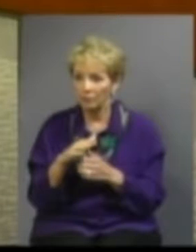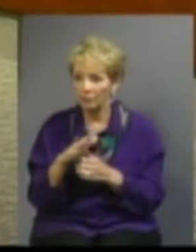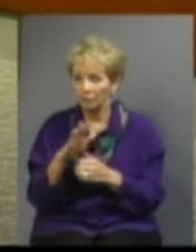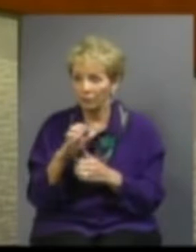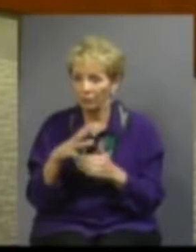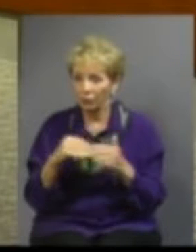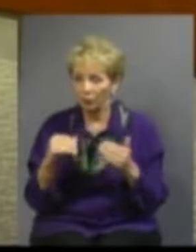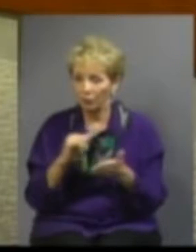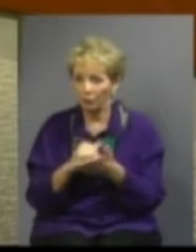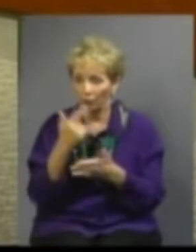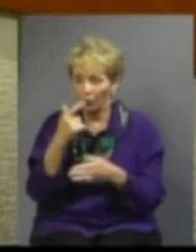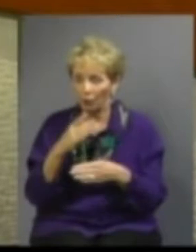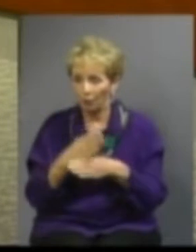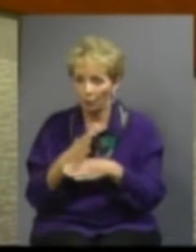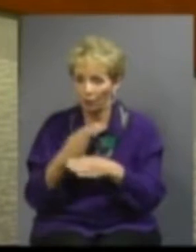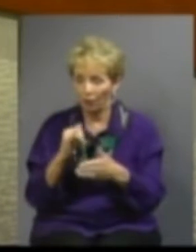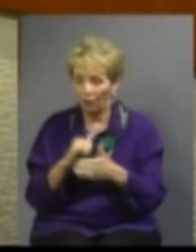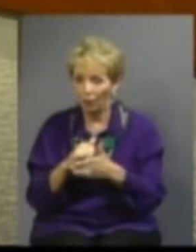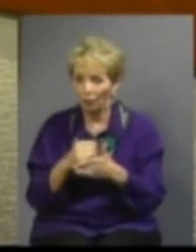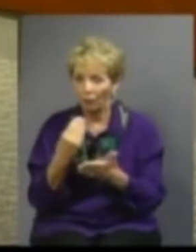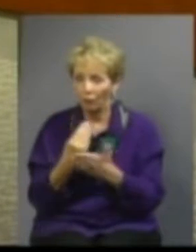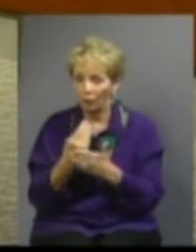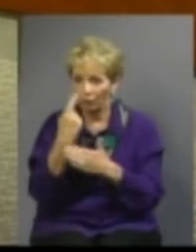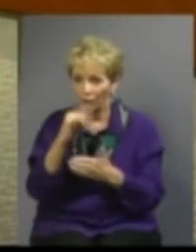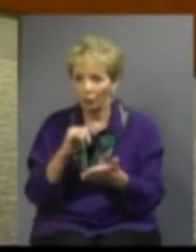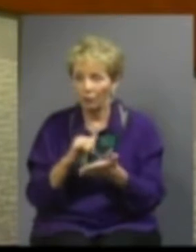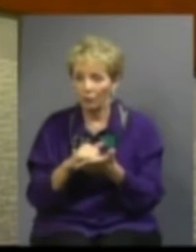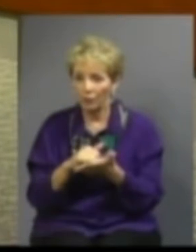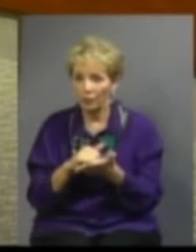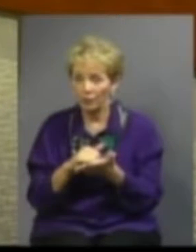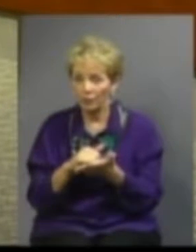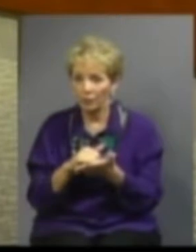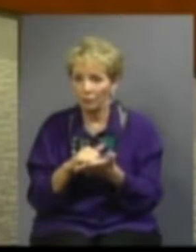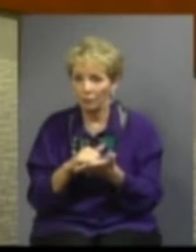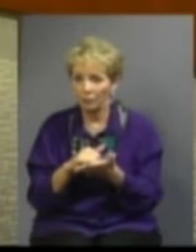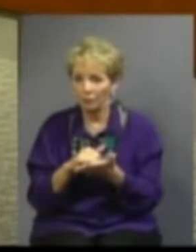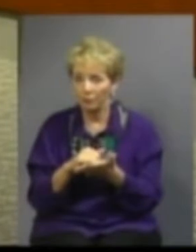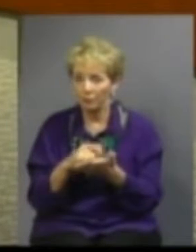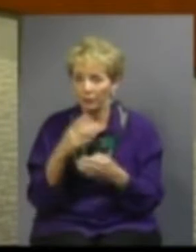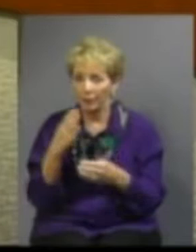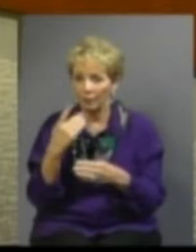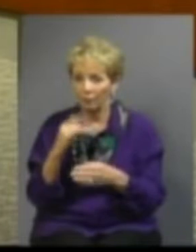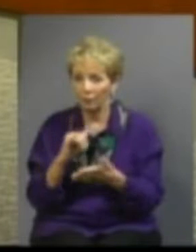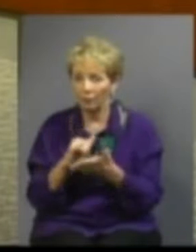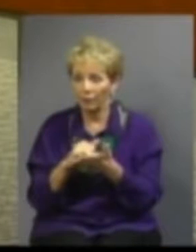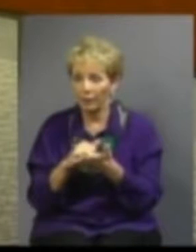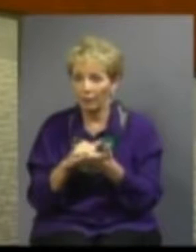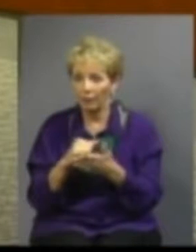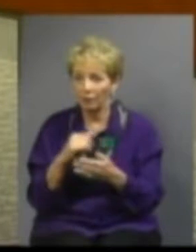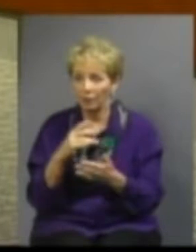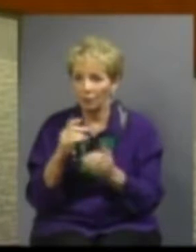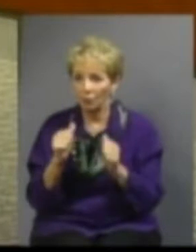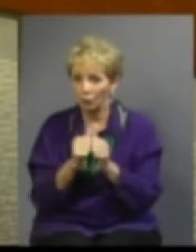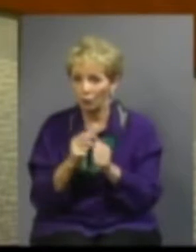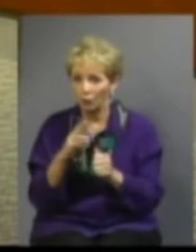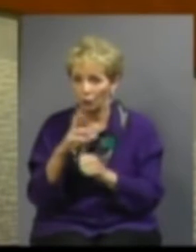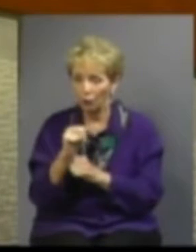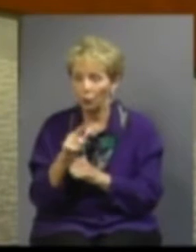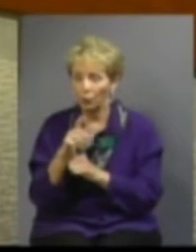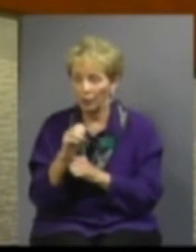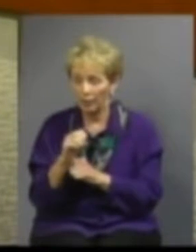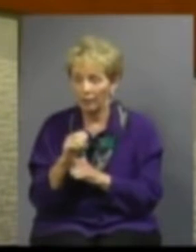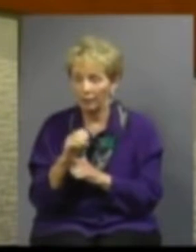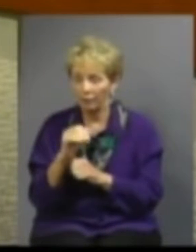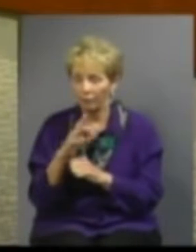$430,500 to appropriate the funds for a rural center, a building reuse grant project with the Durley Fabrics Limited.